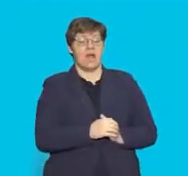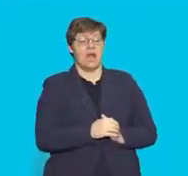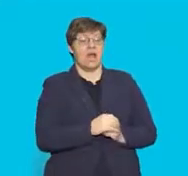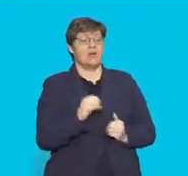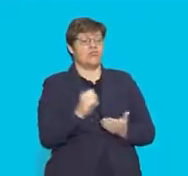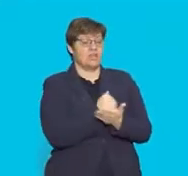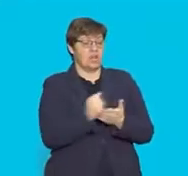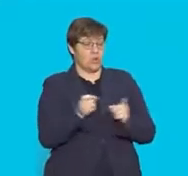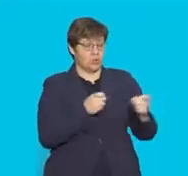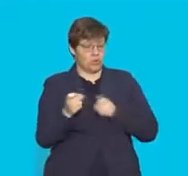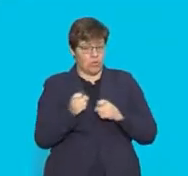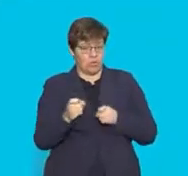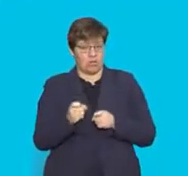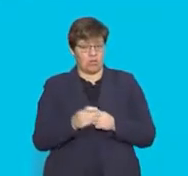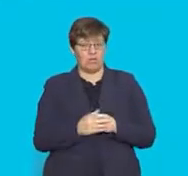control.